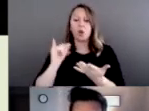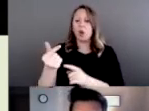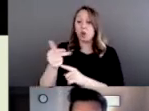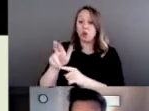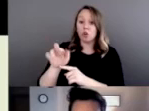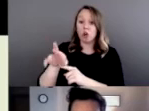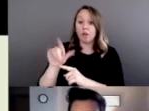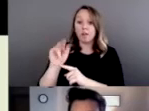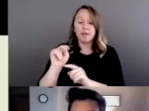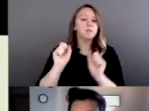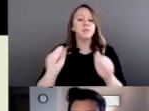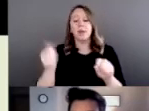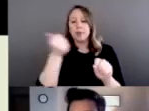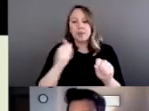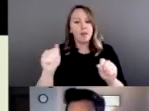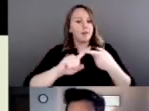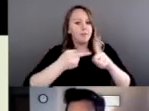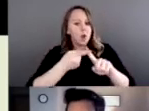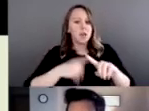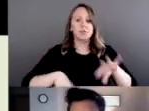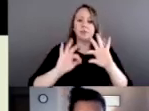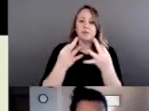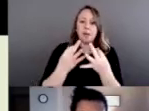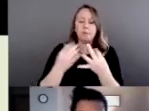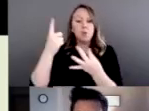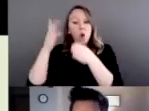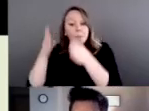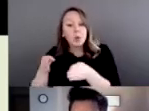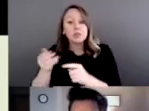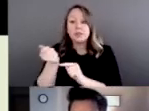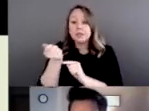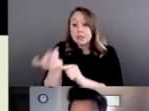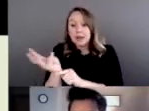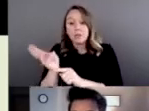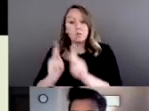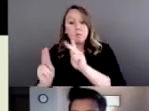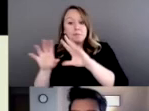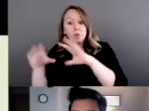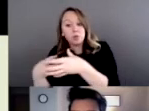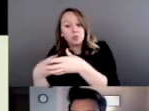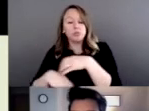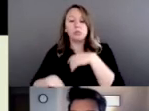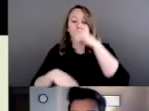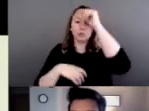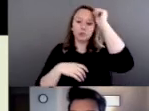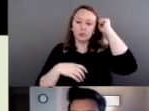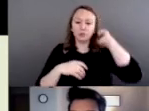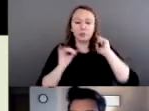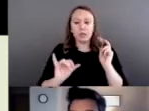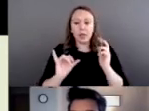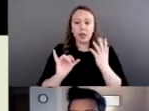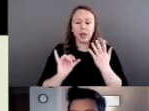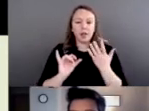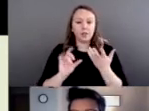family, it can be one person, it can be a group of people. It's just basically